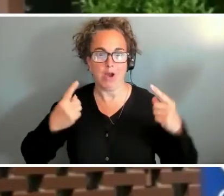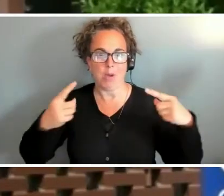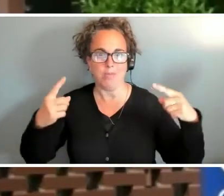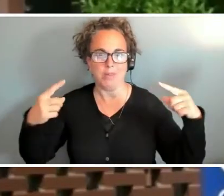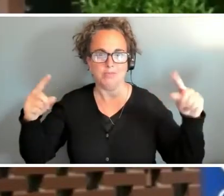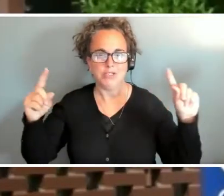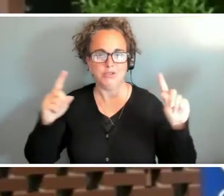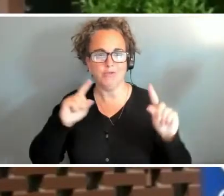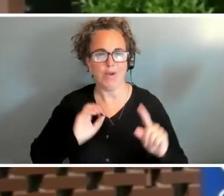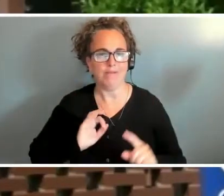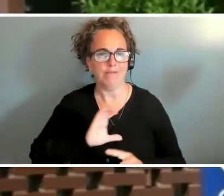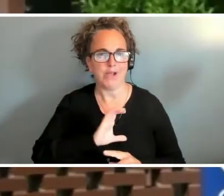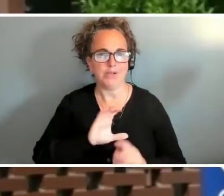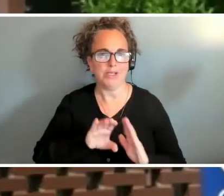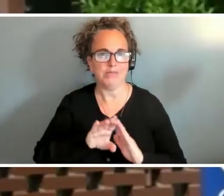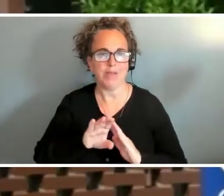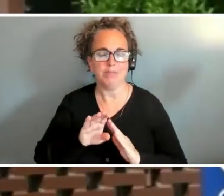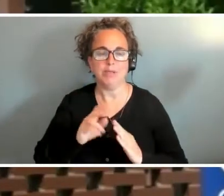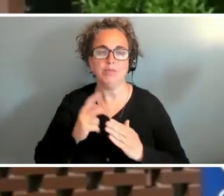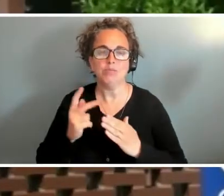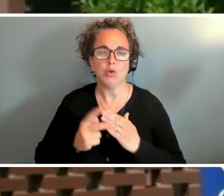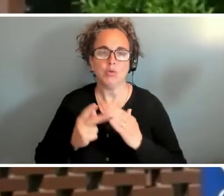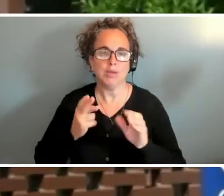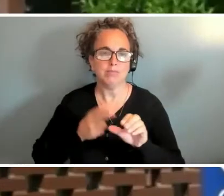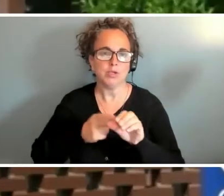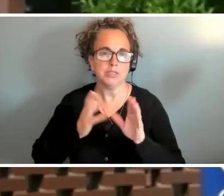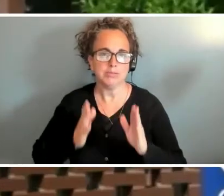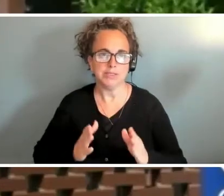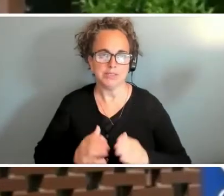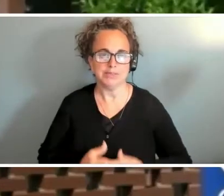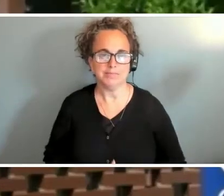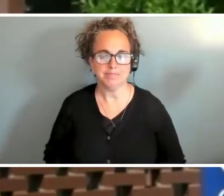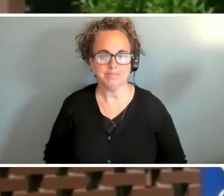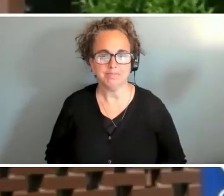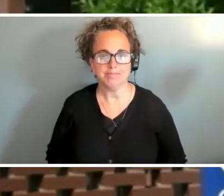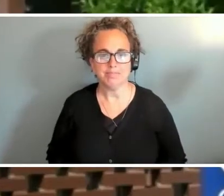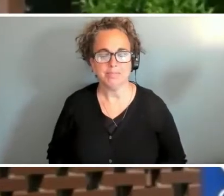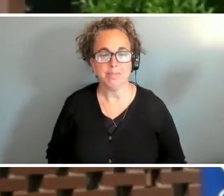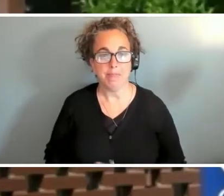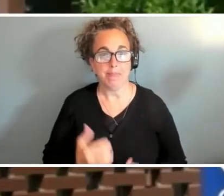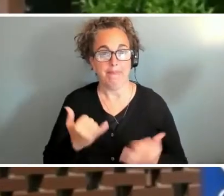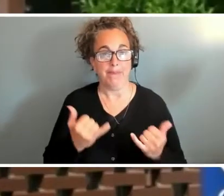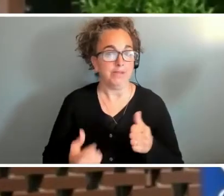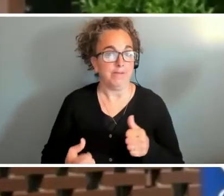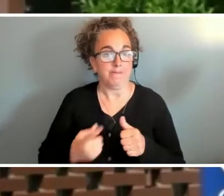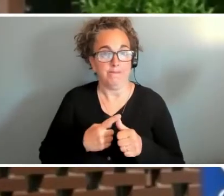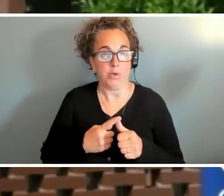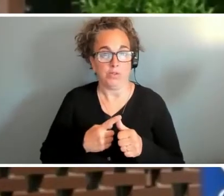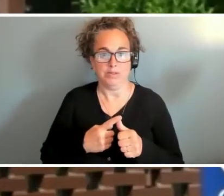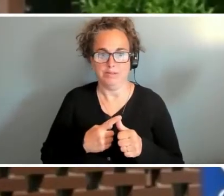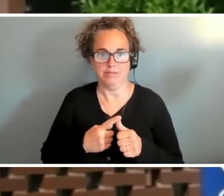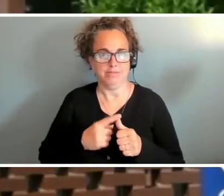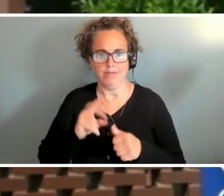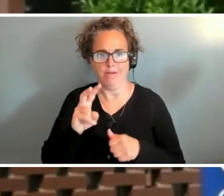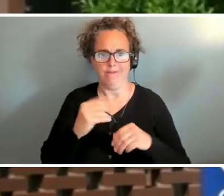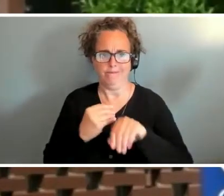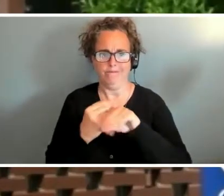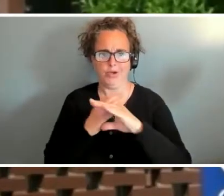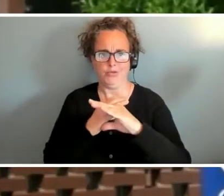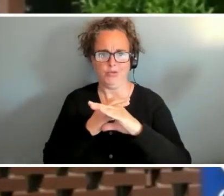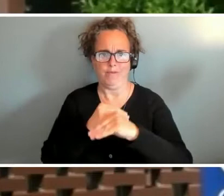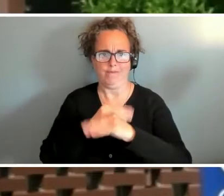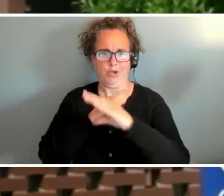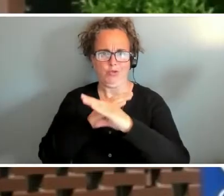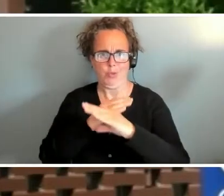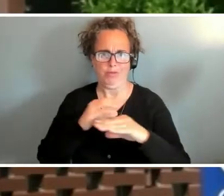Faculty Development Program participants. This is the first virtual graduation in the history of the NCPC